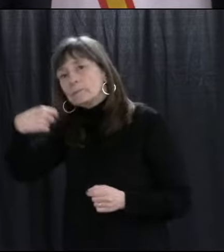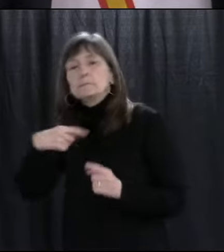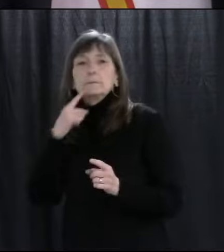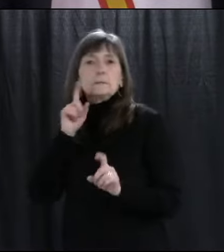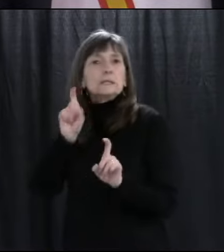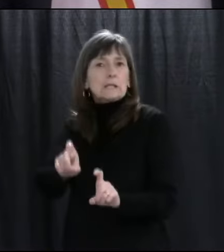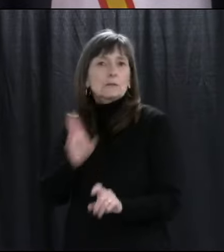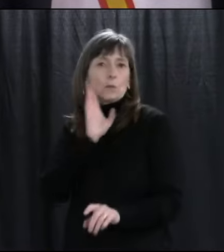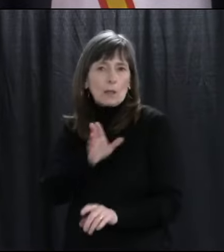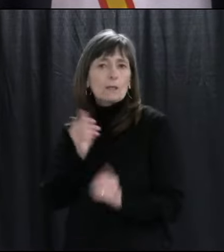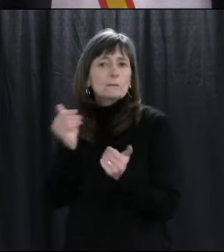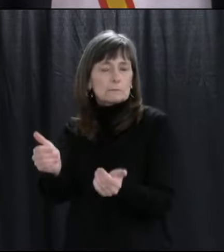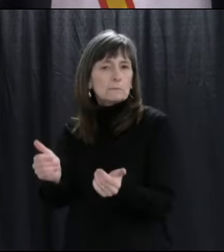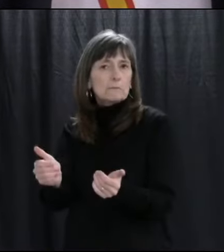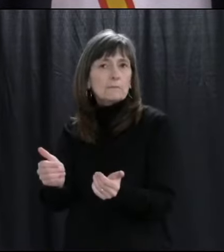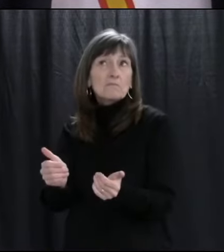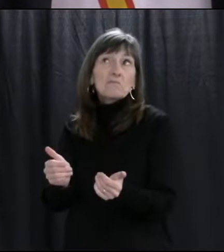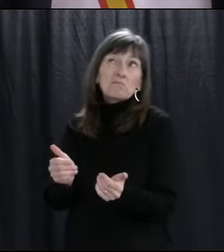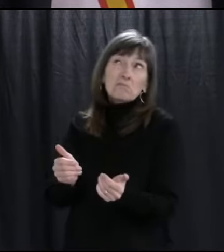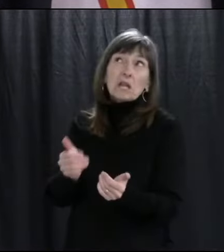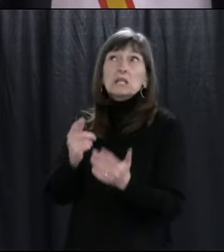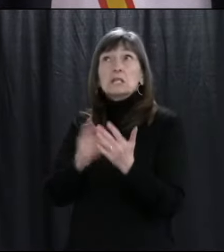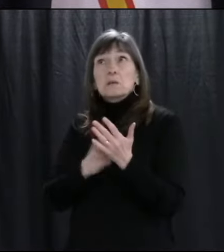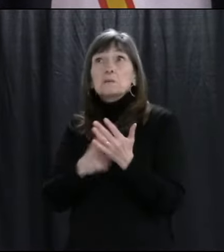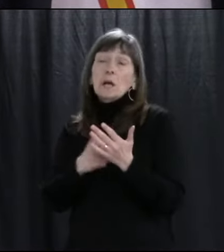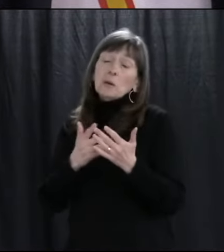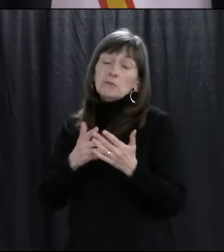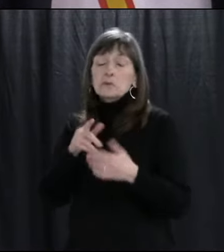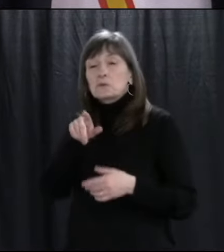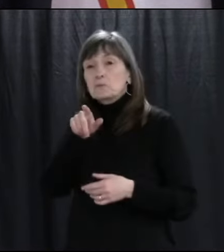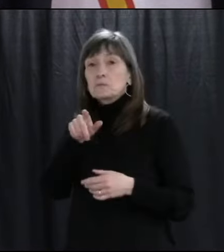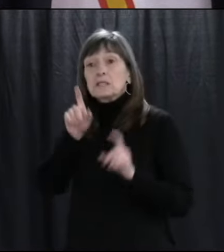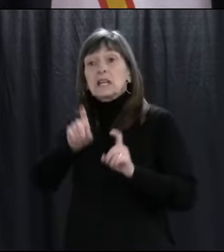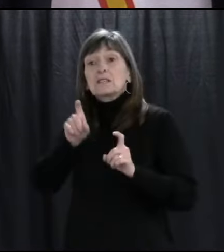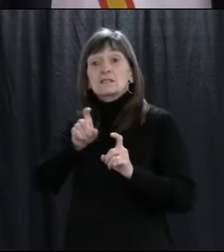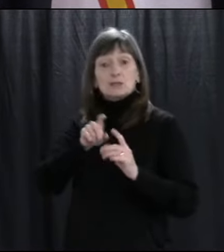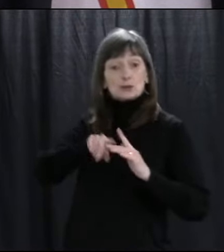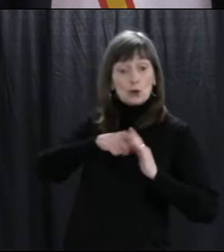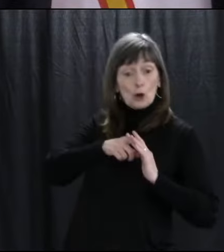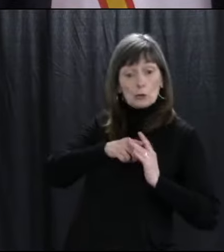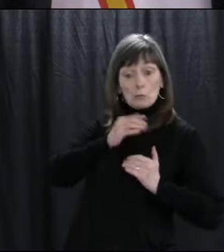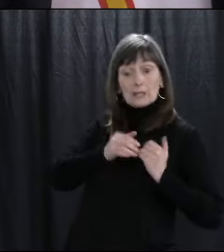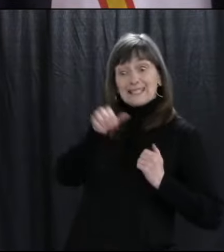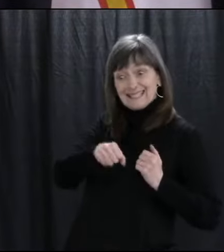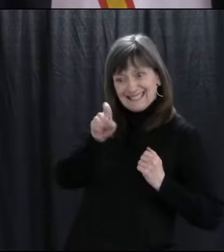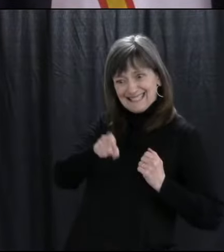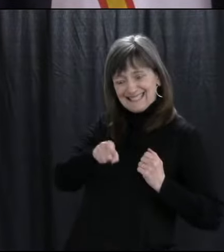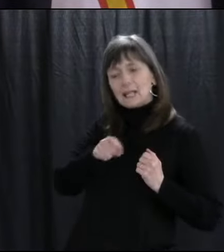take 24 hours or more to get that testing arranged at this time.